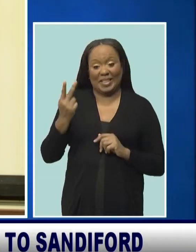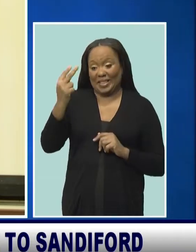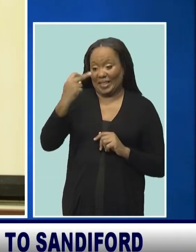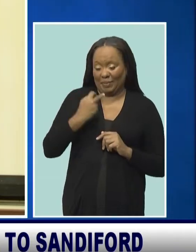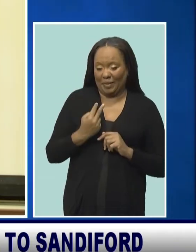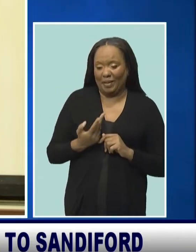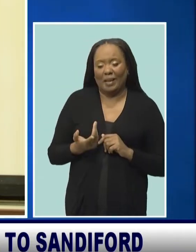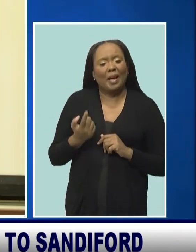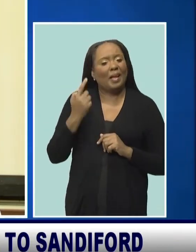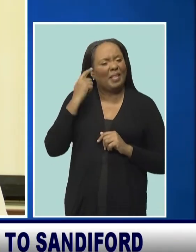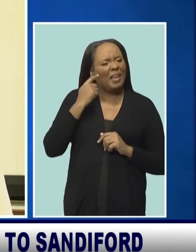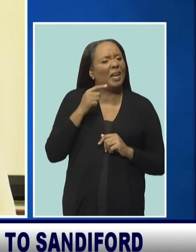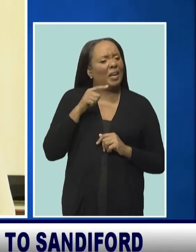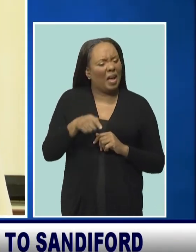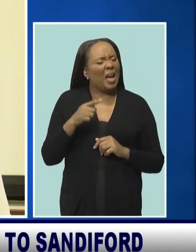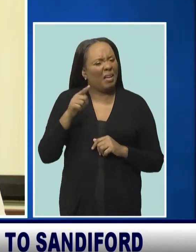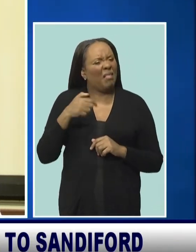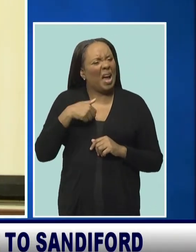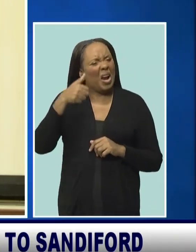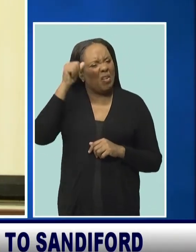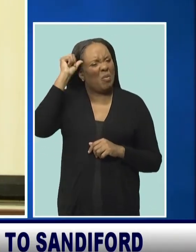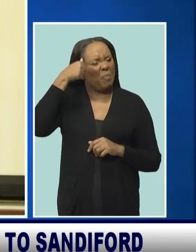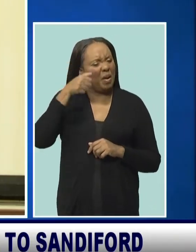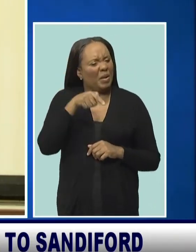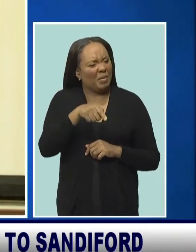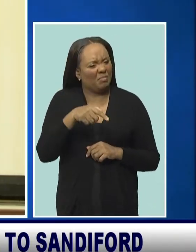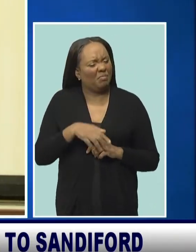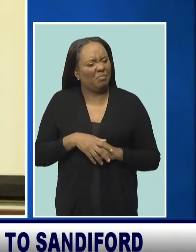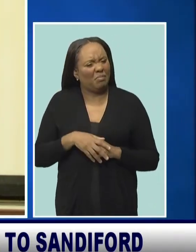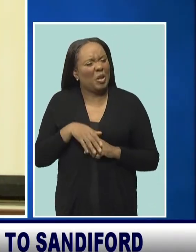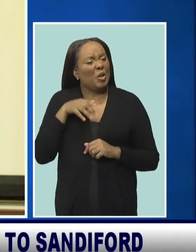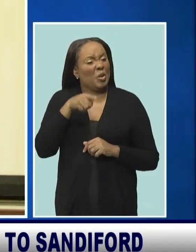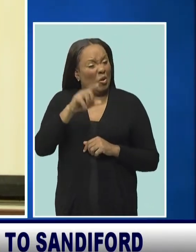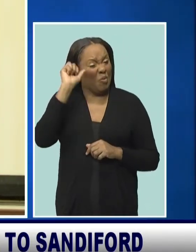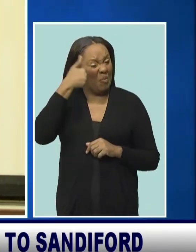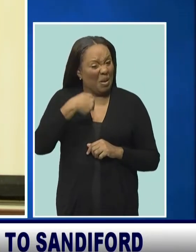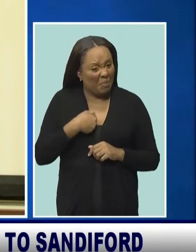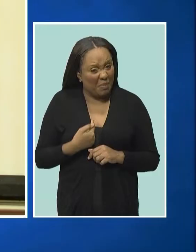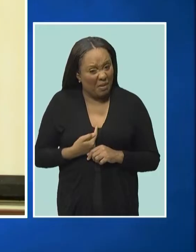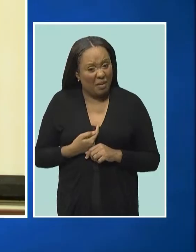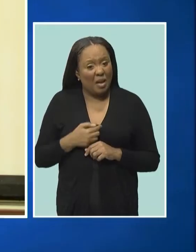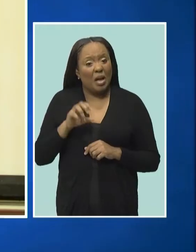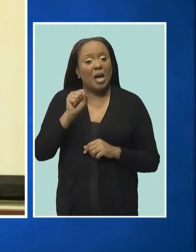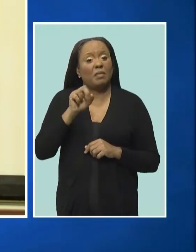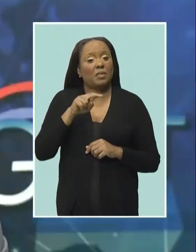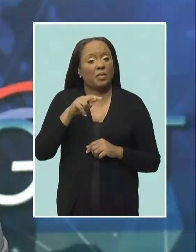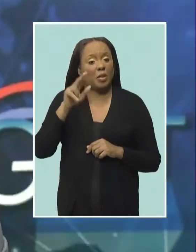any person in St. Michael South who you will hear say something bad about Sir Lloyd.